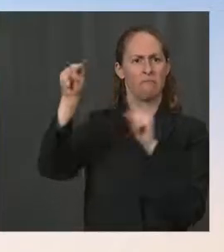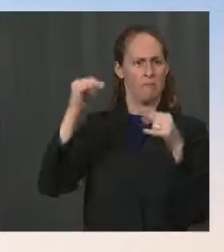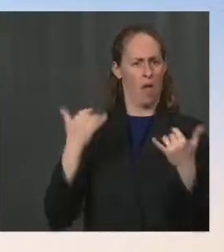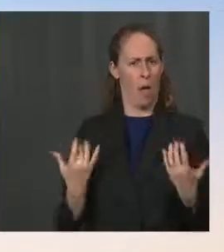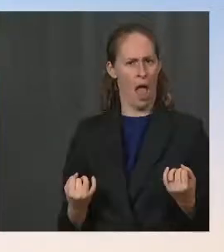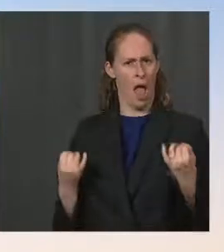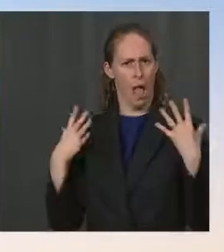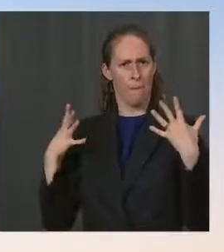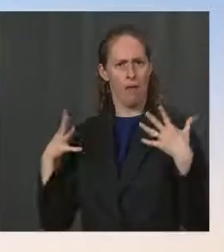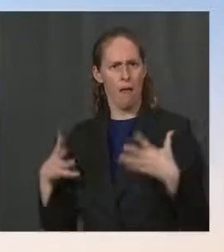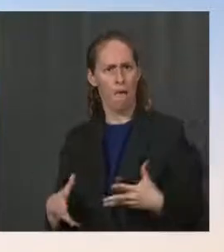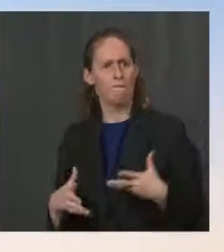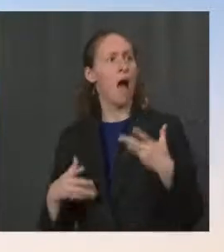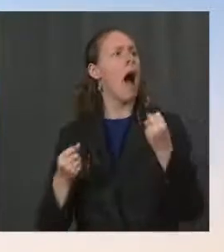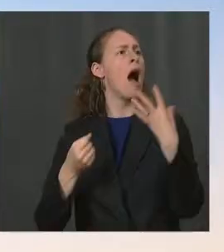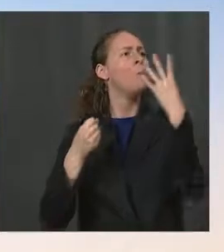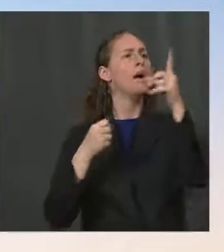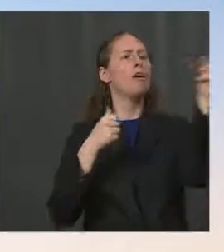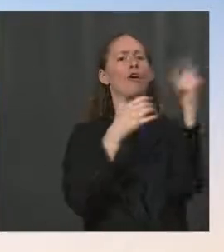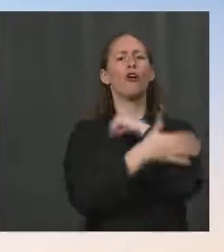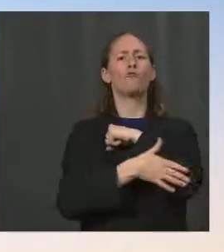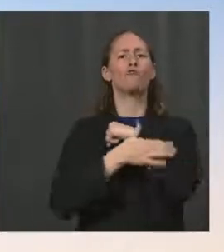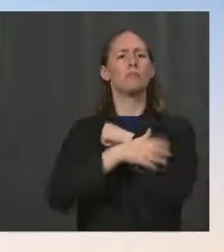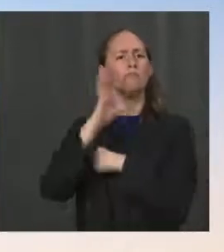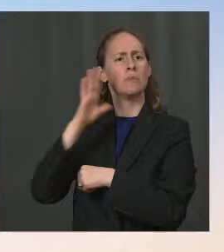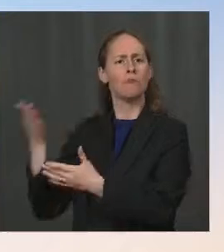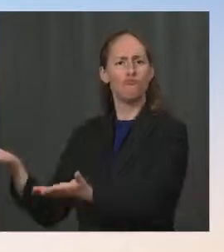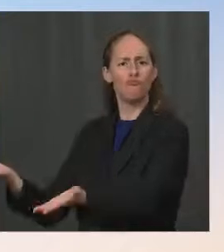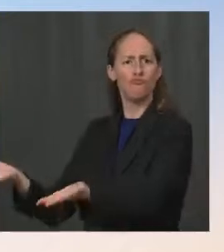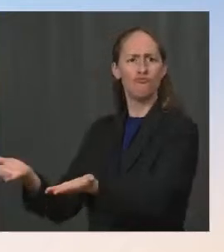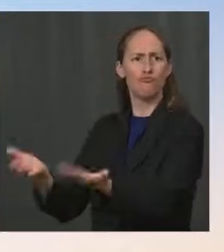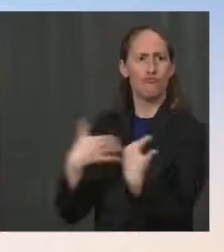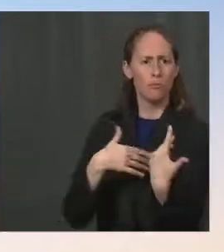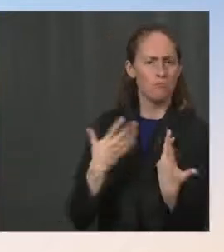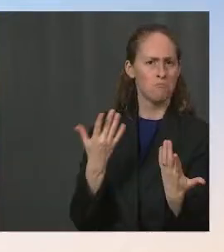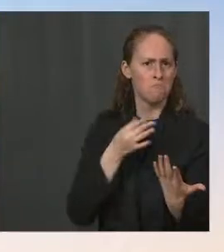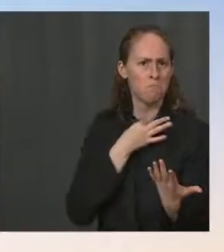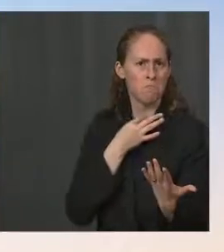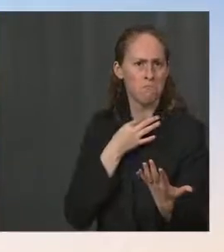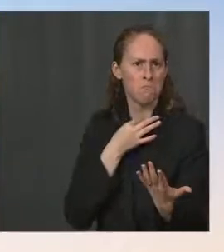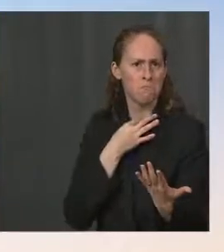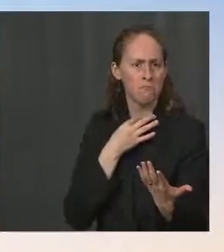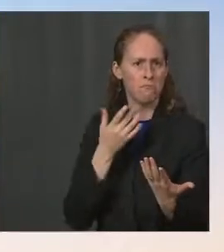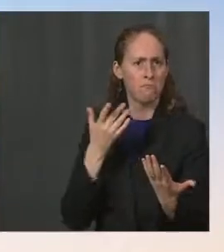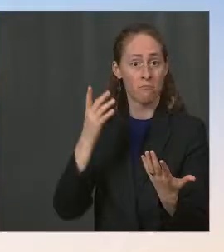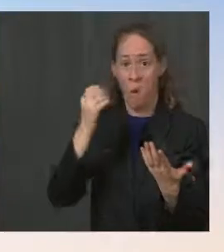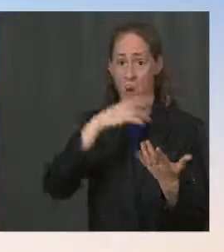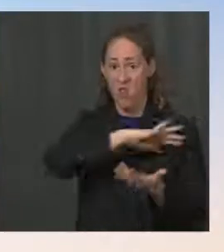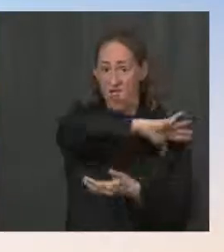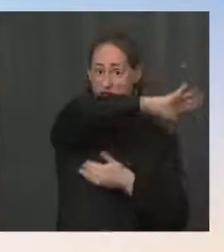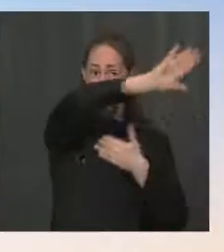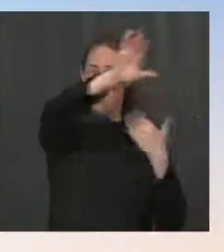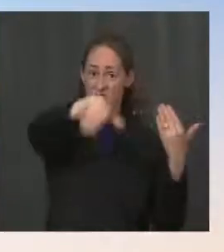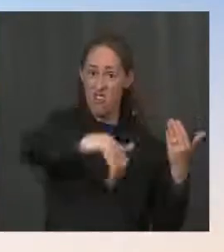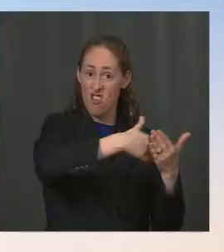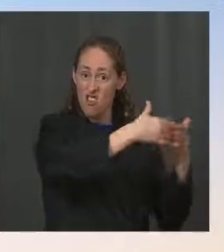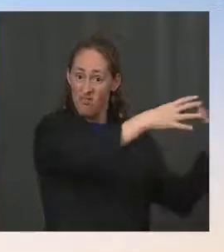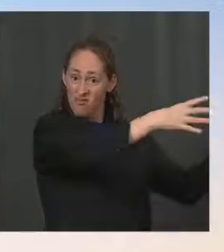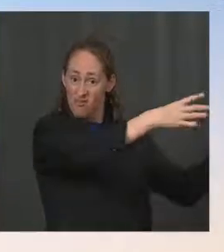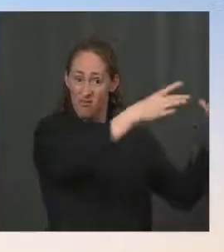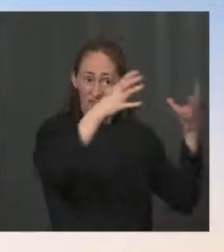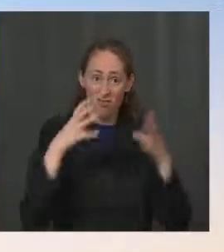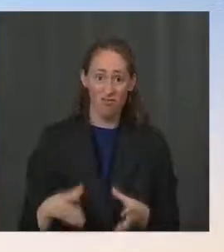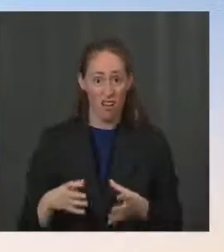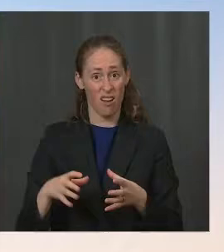to resettling, or what is the status of those ongoing conversations? And will the U.S. resettle, or otherwise, will the U.S. resettle all of those